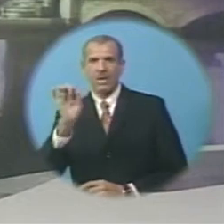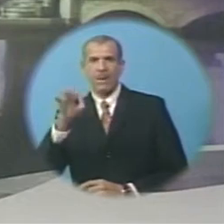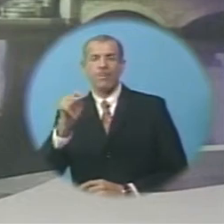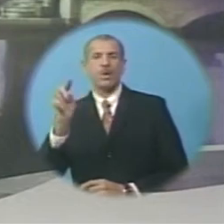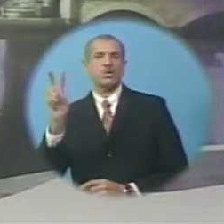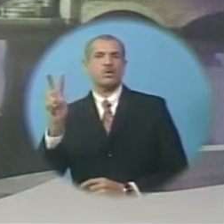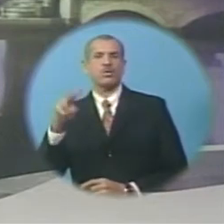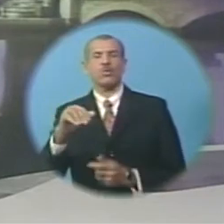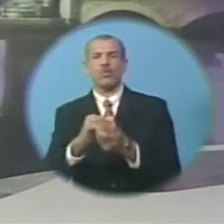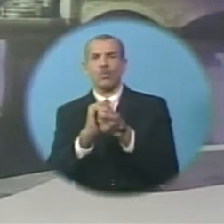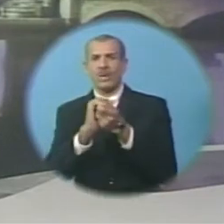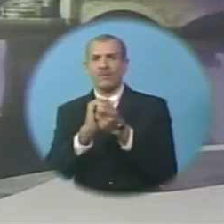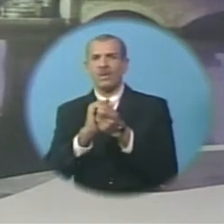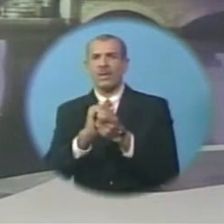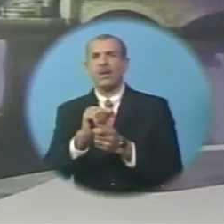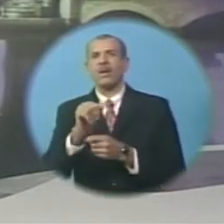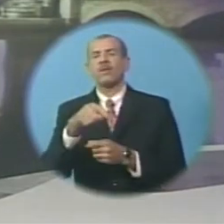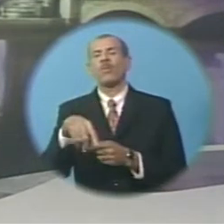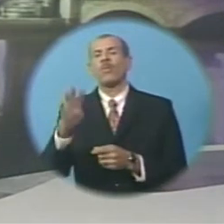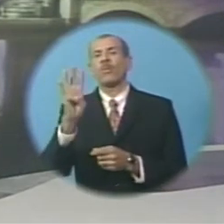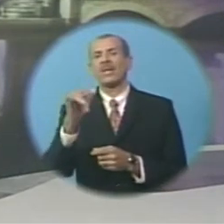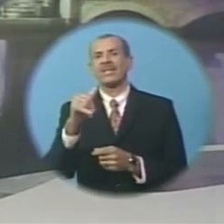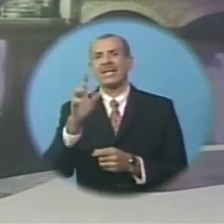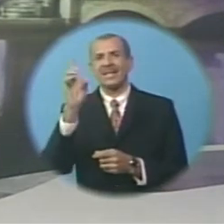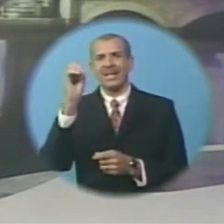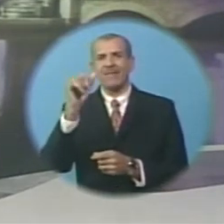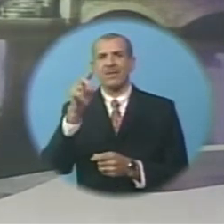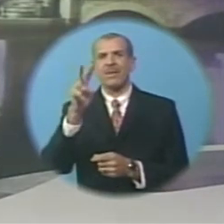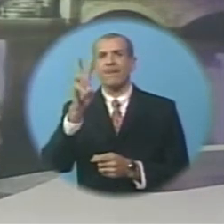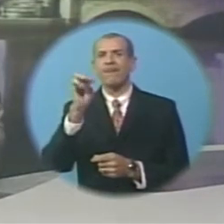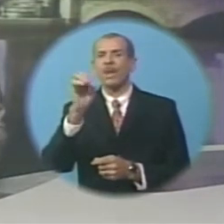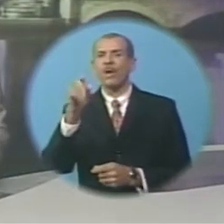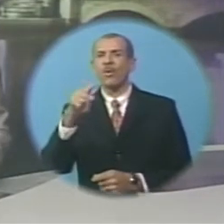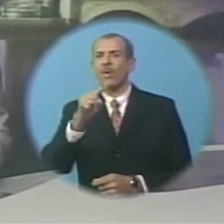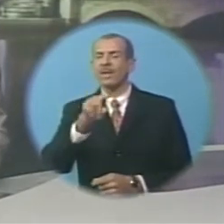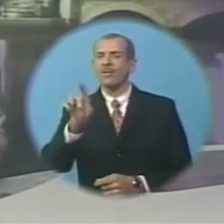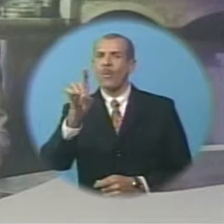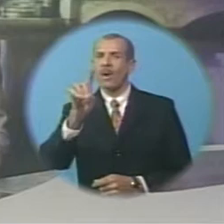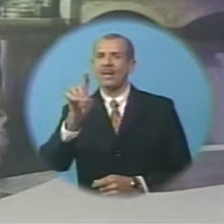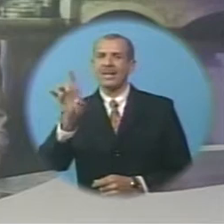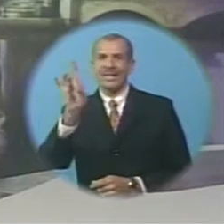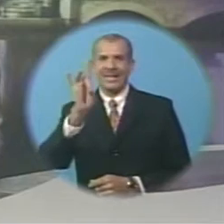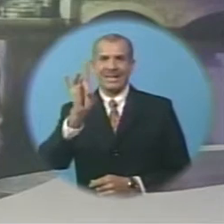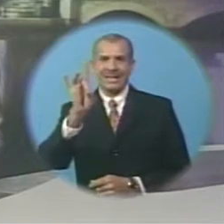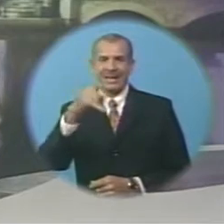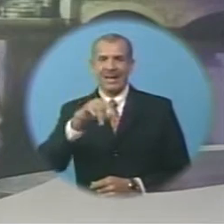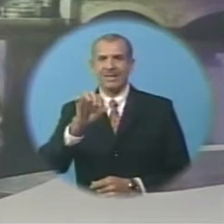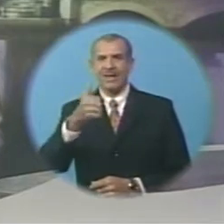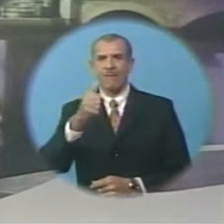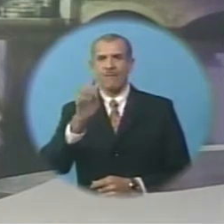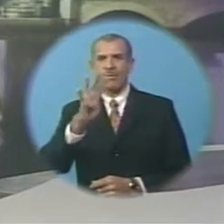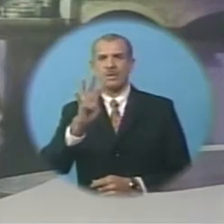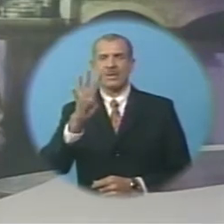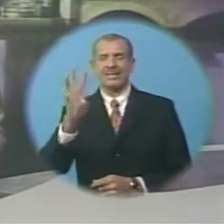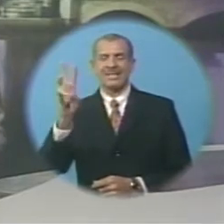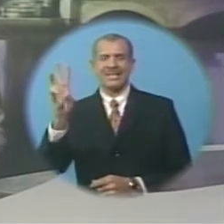by 4 wickets. Well, player of the match, David Miller, 118 not out with 10 fours and 6